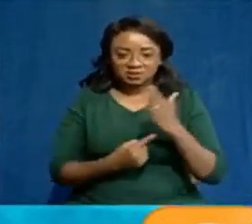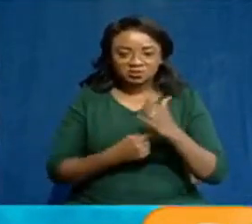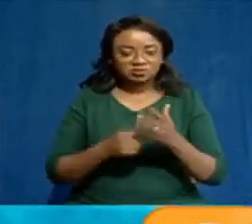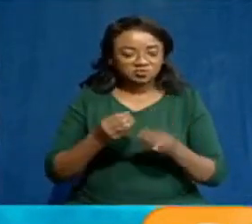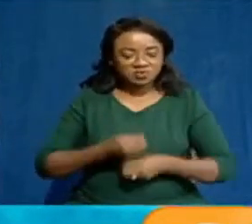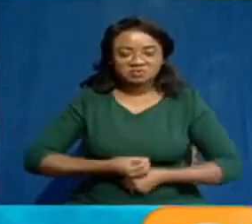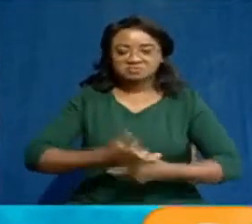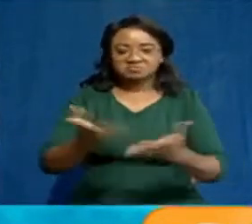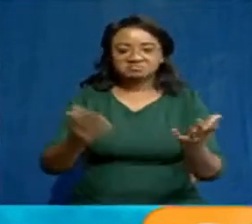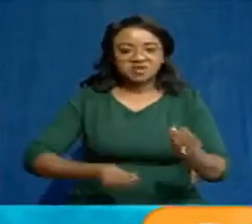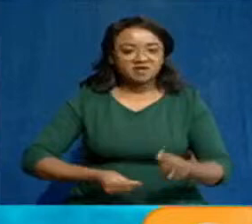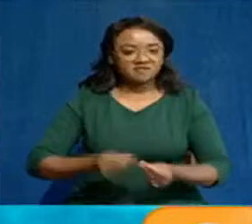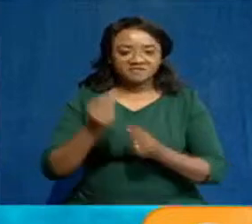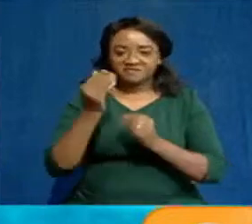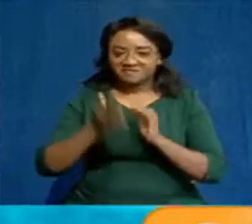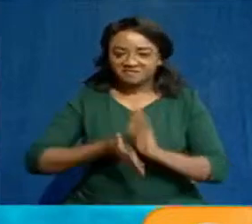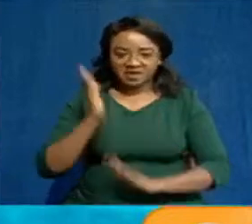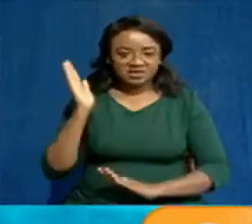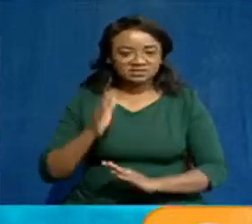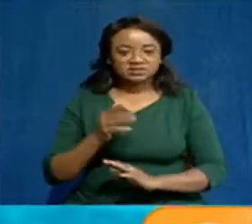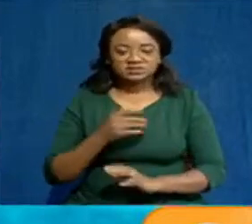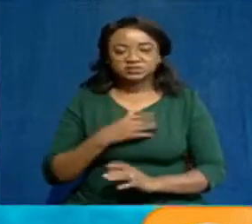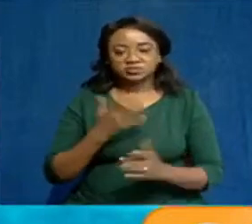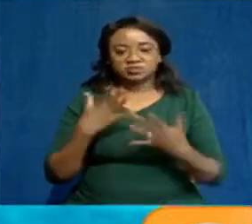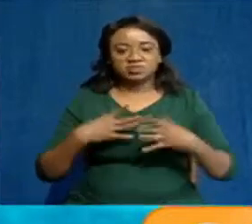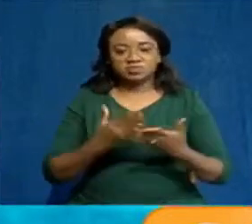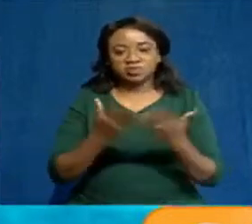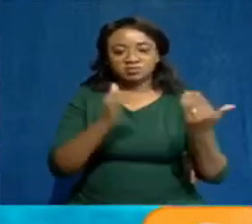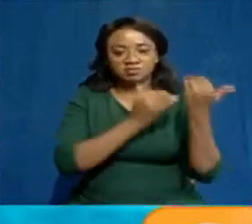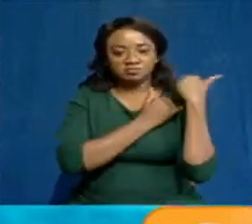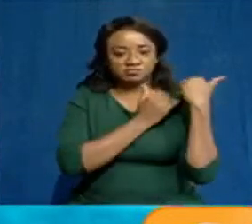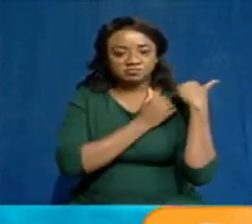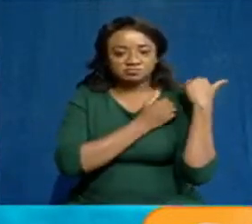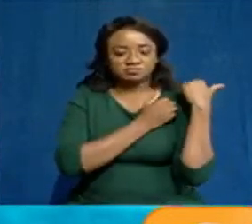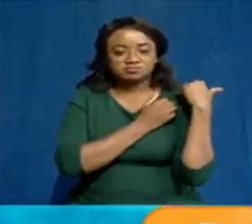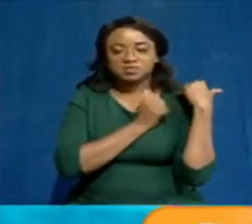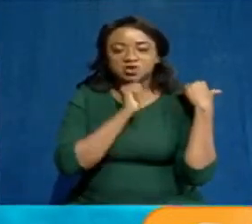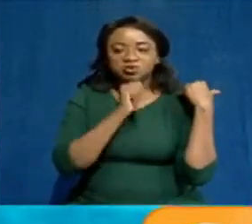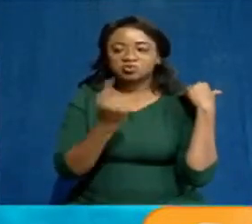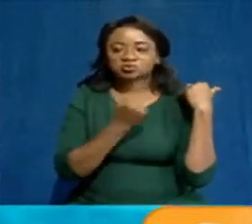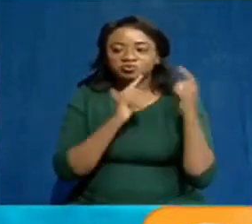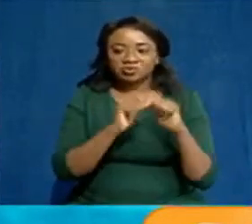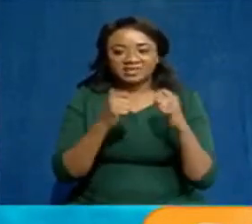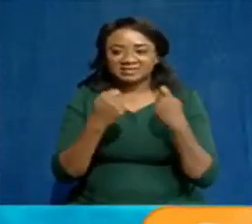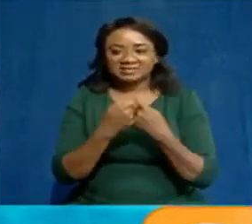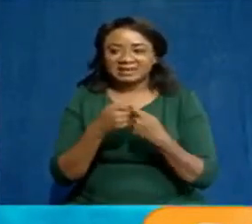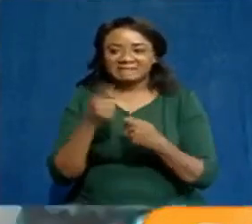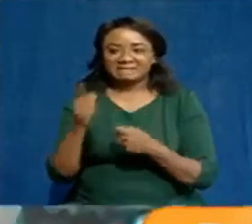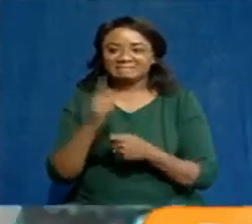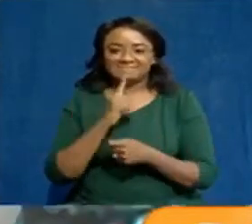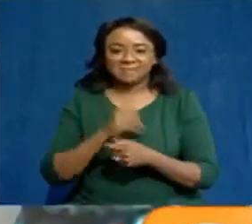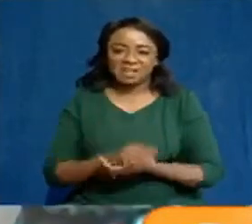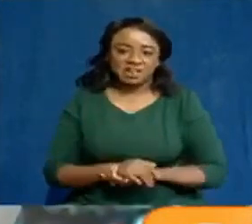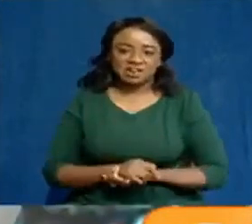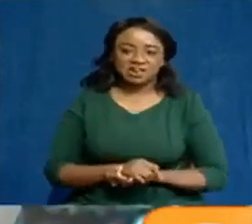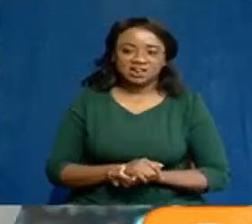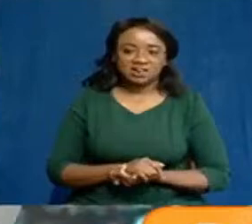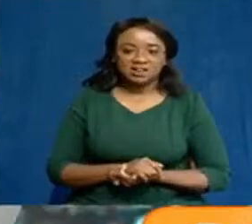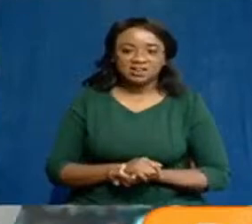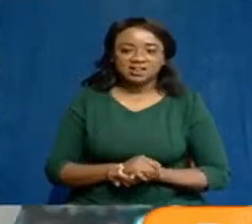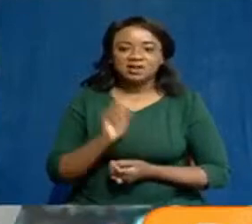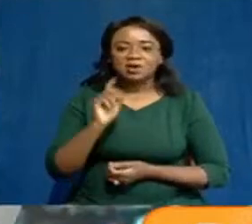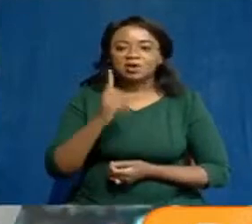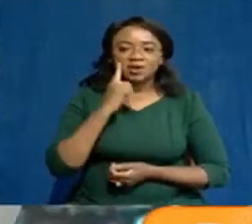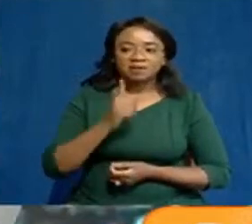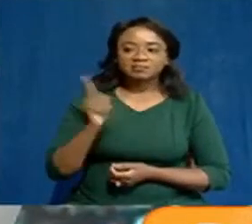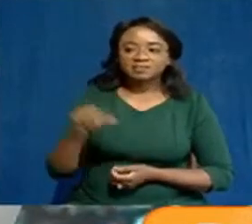quickly as possible to the responsible officers. All right. Not to the chain he has talked about. Okay. Yes. Let's bring up some of the